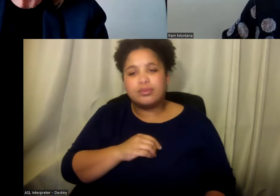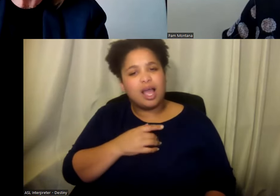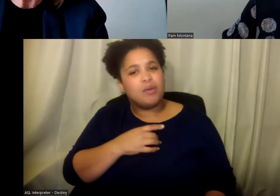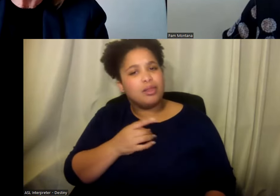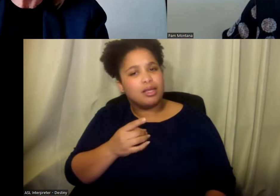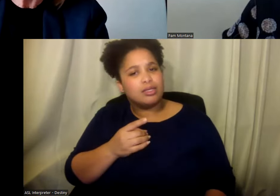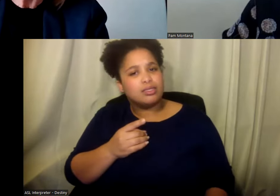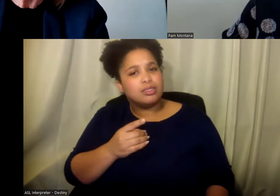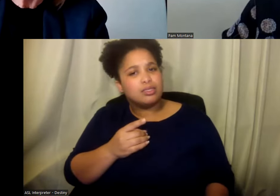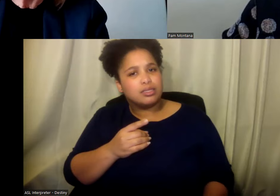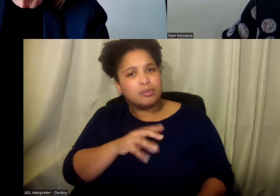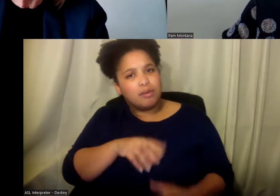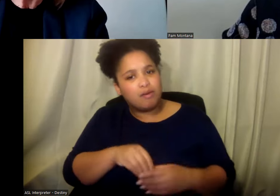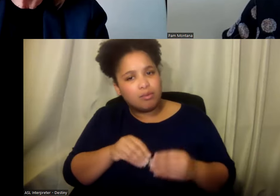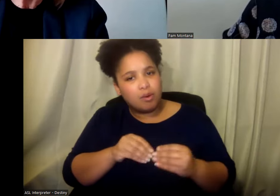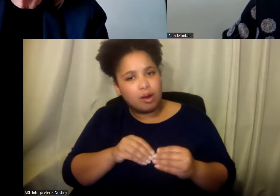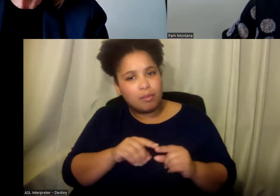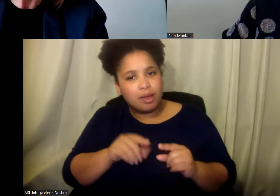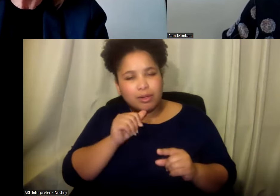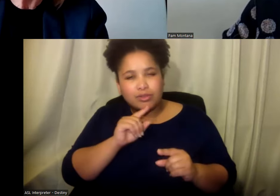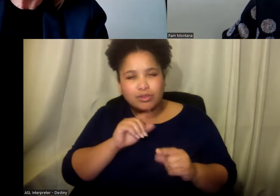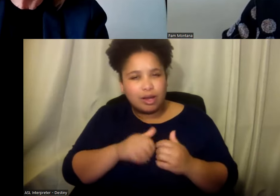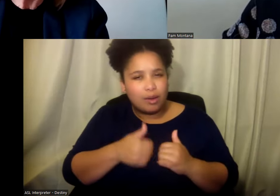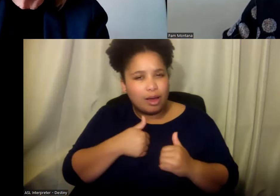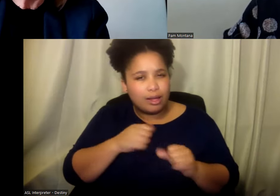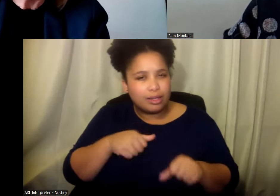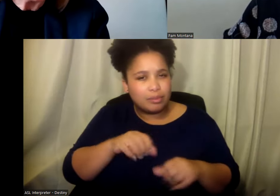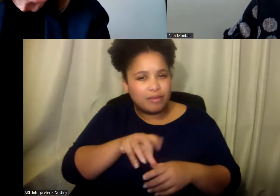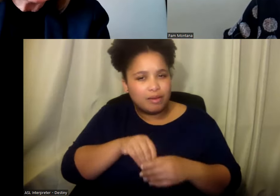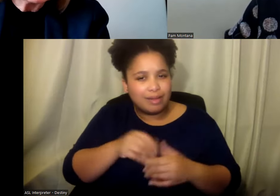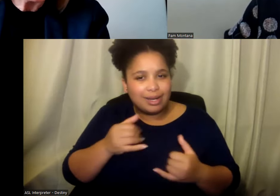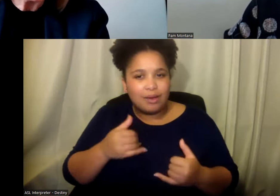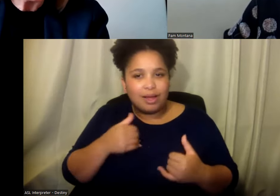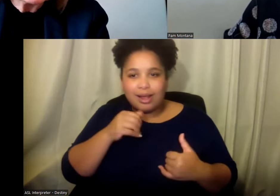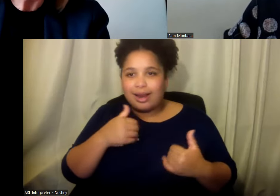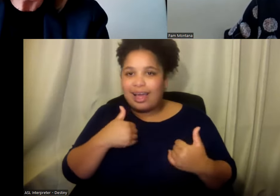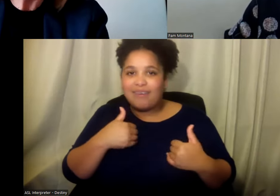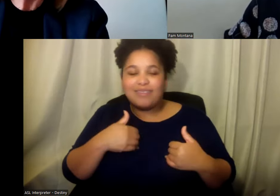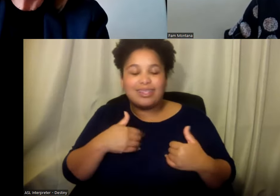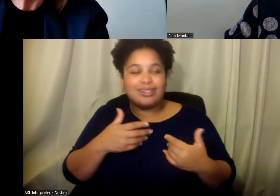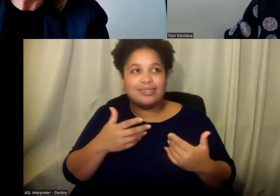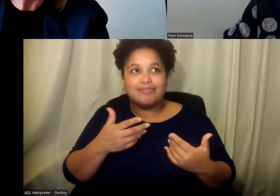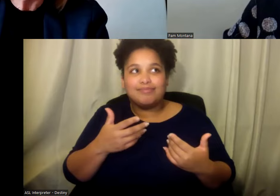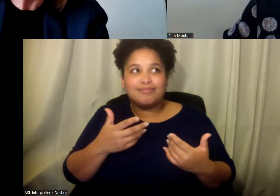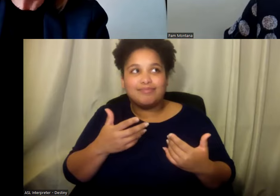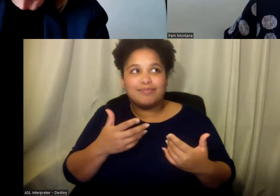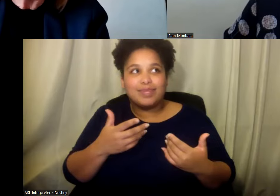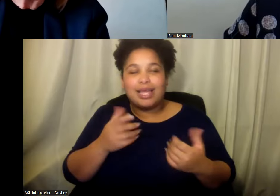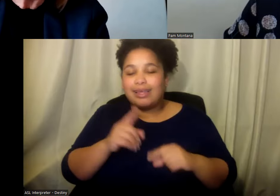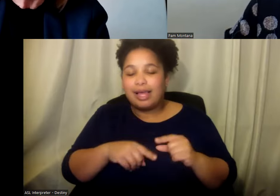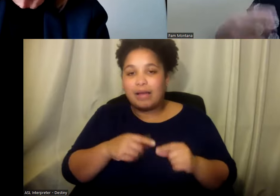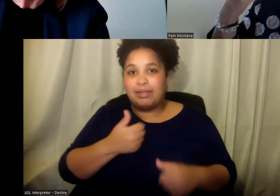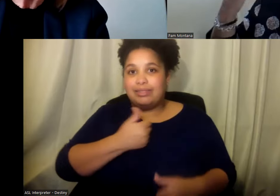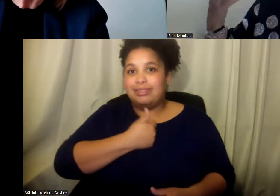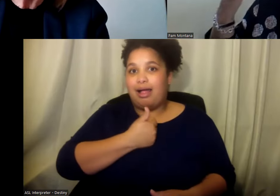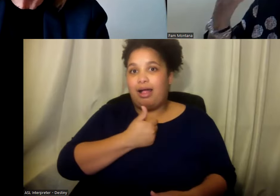be more involved in some of that, but I don't really know how to. And I don't have the ability to get there by myself and all that other kind of stuff. So I